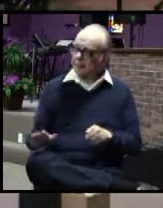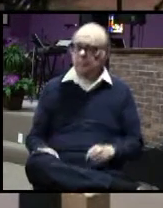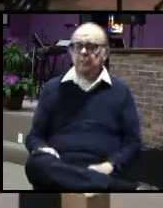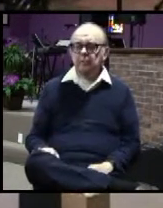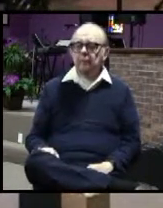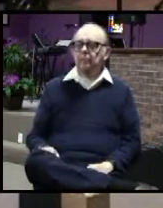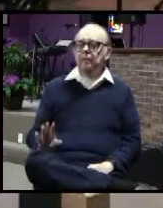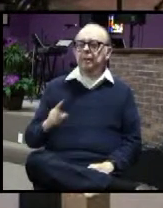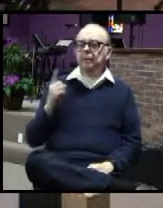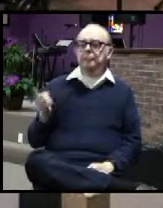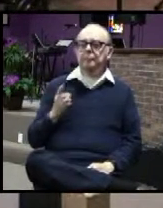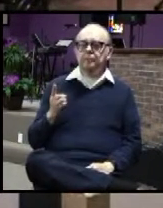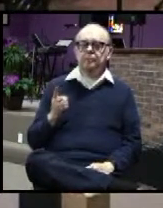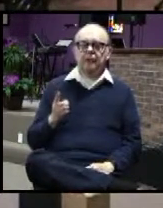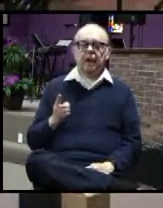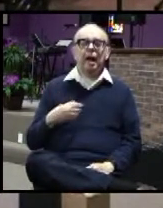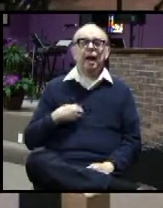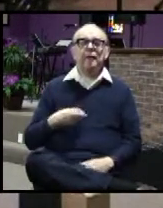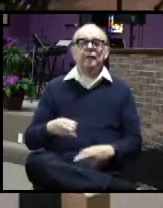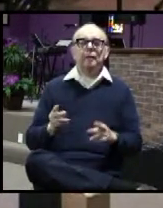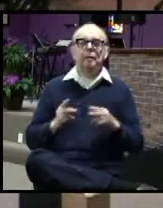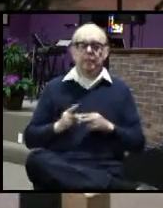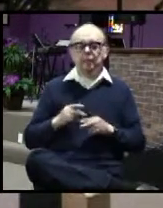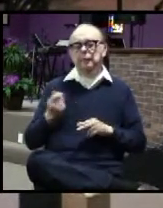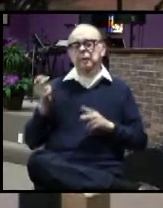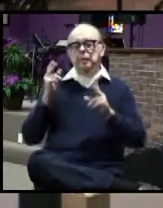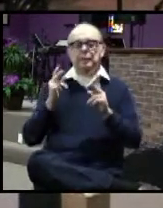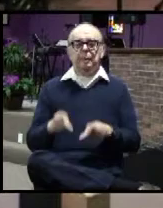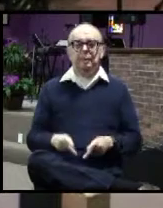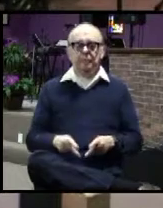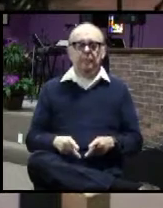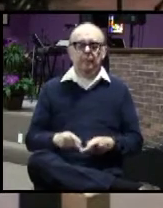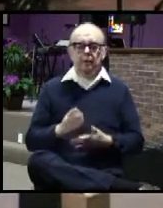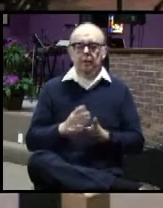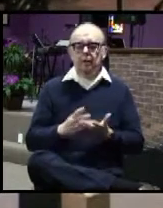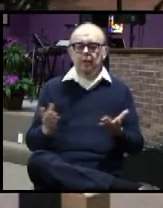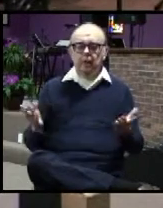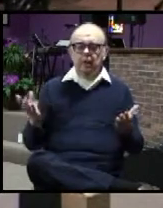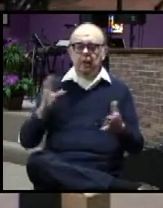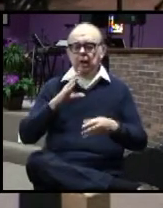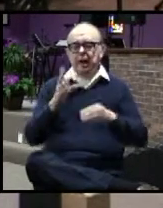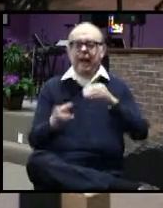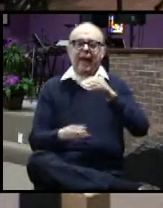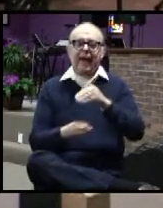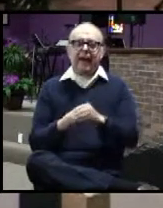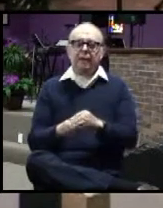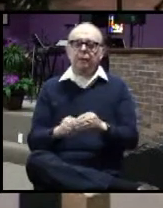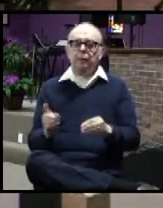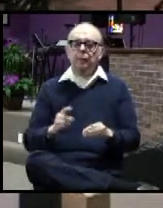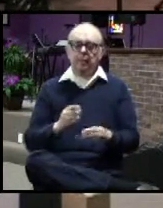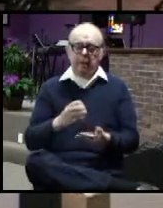There will always be room for someone else and something else to be added in this pot.